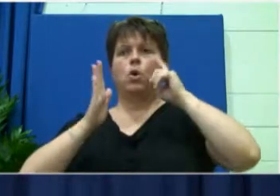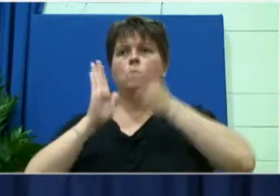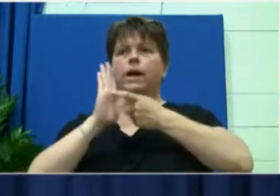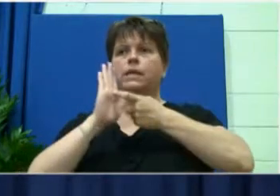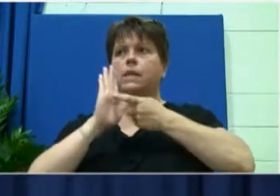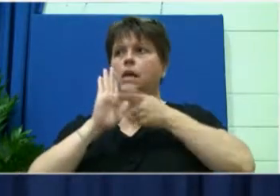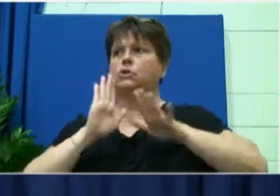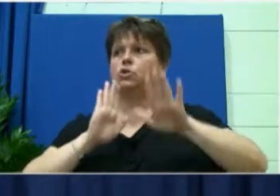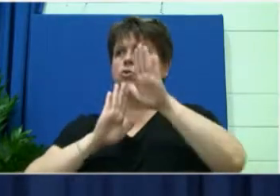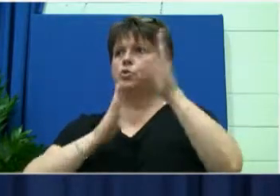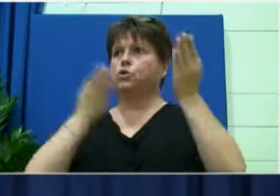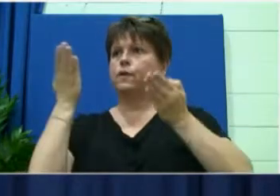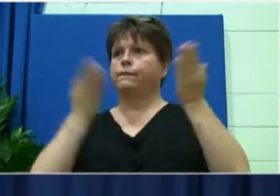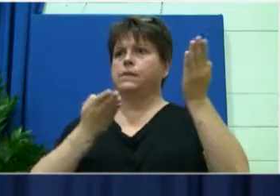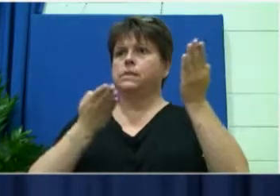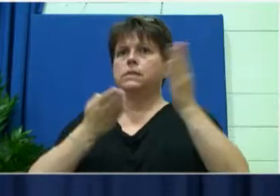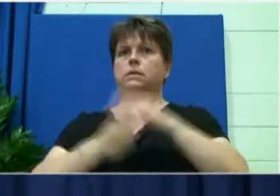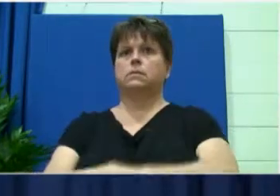of this great nation.